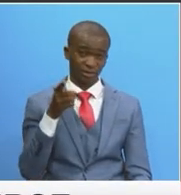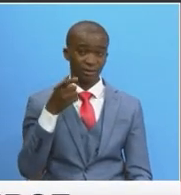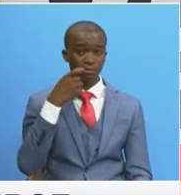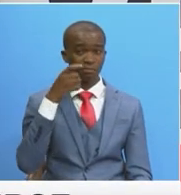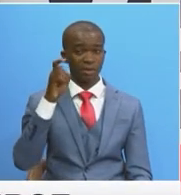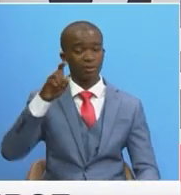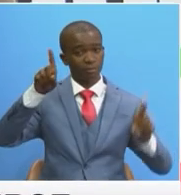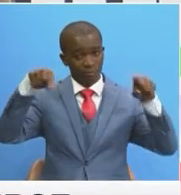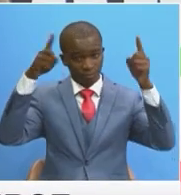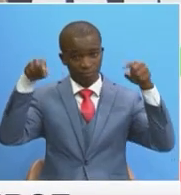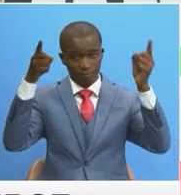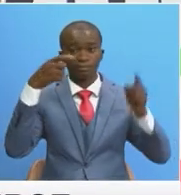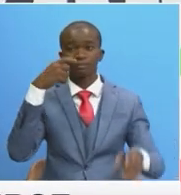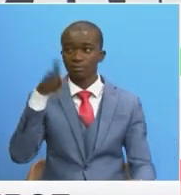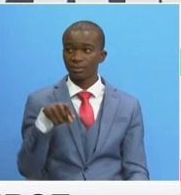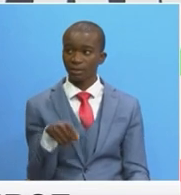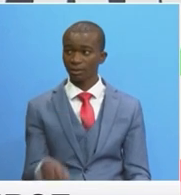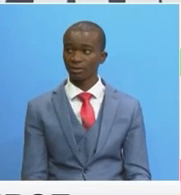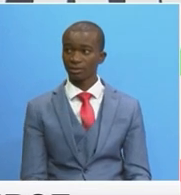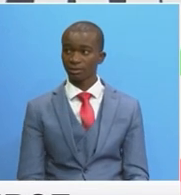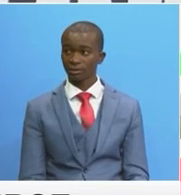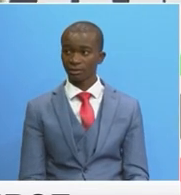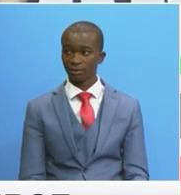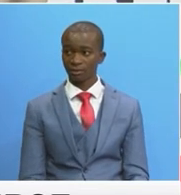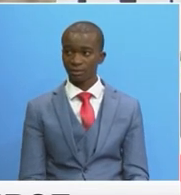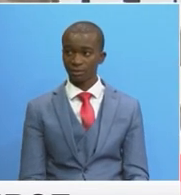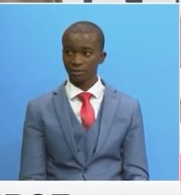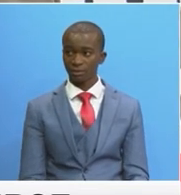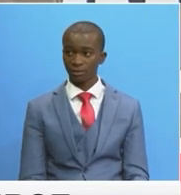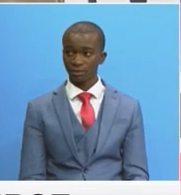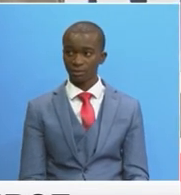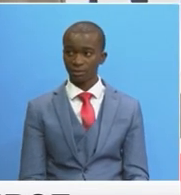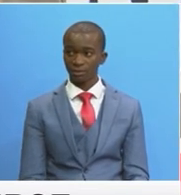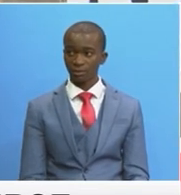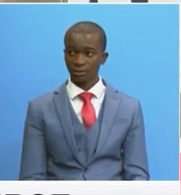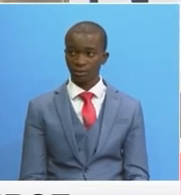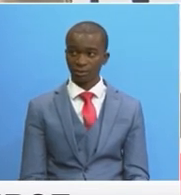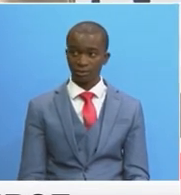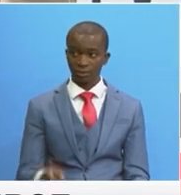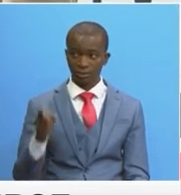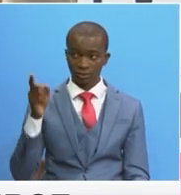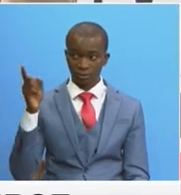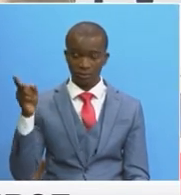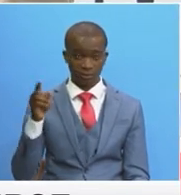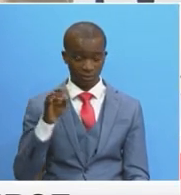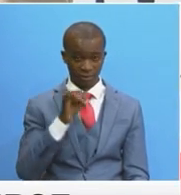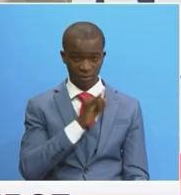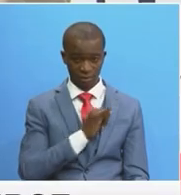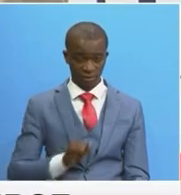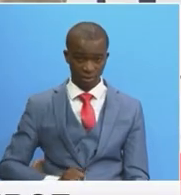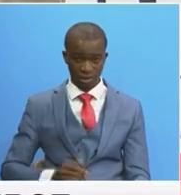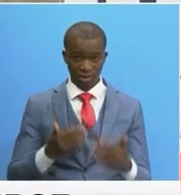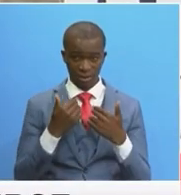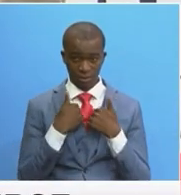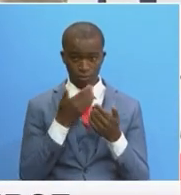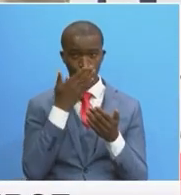outlive everybody here. Kolam Coal Mining Industries Limited is happy with the good policies that